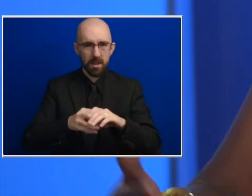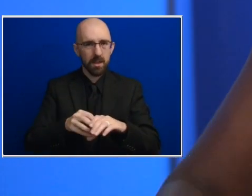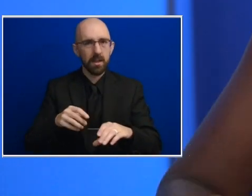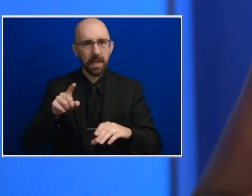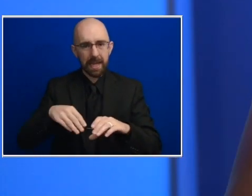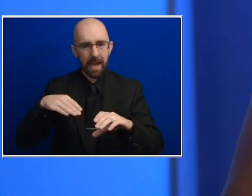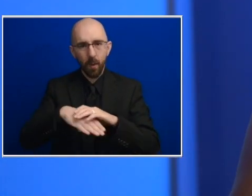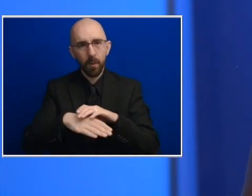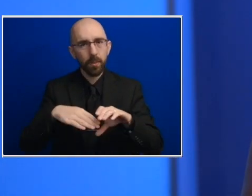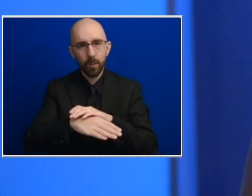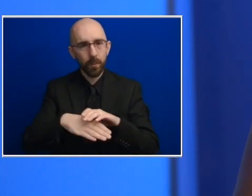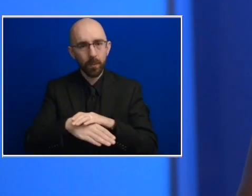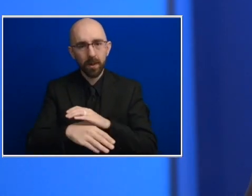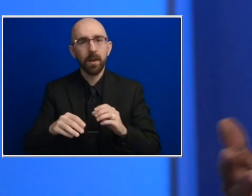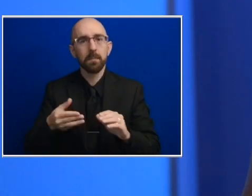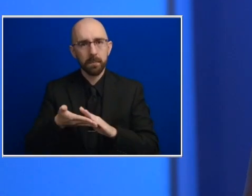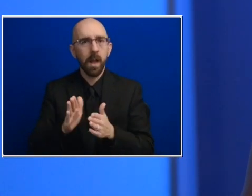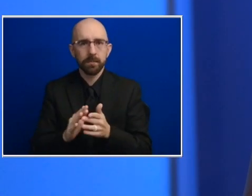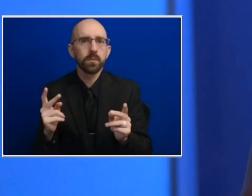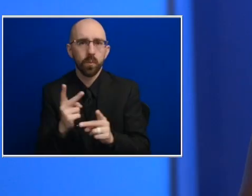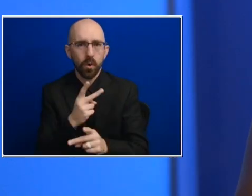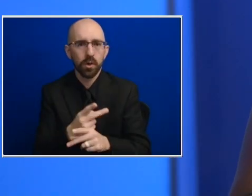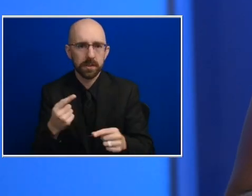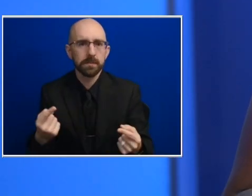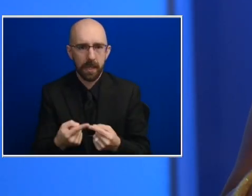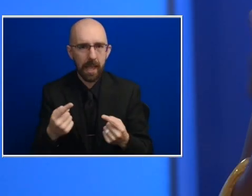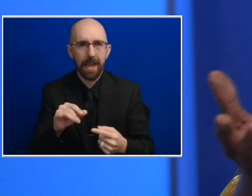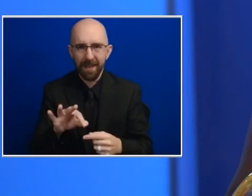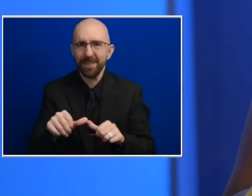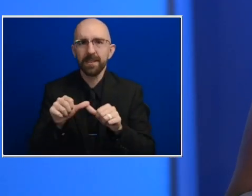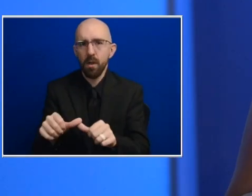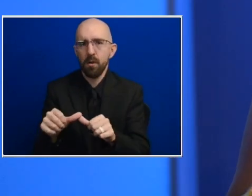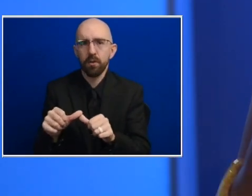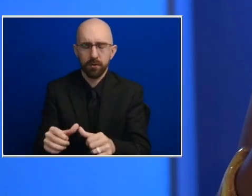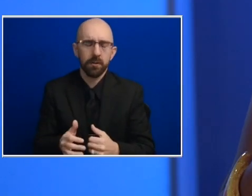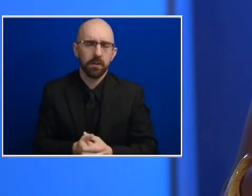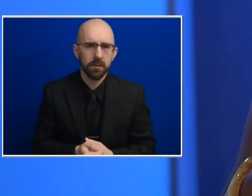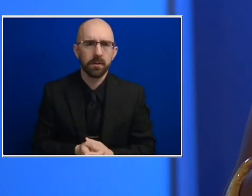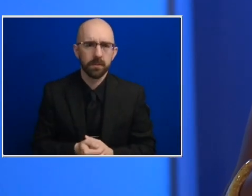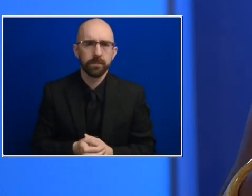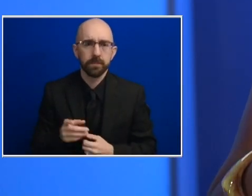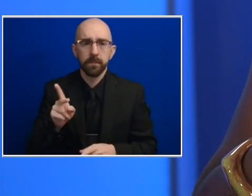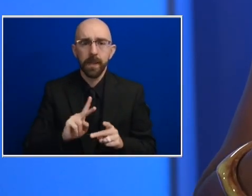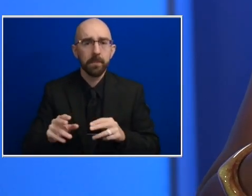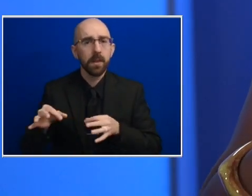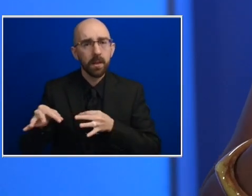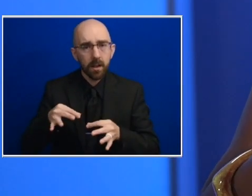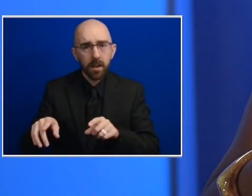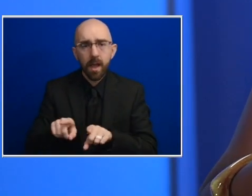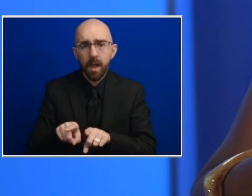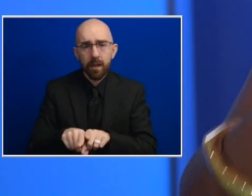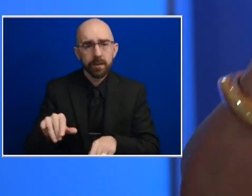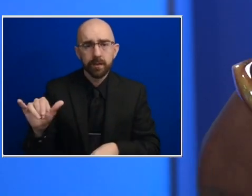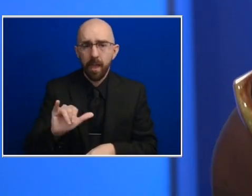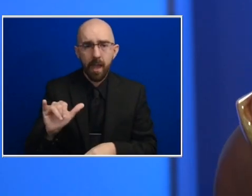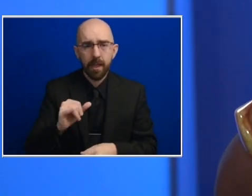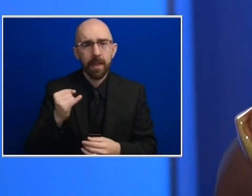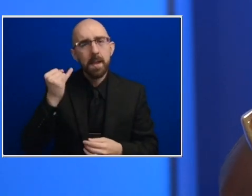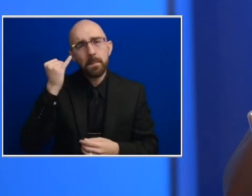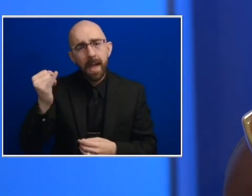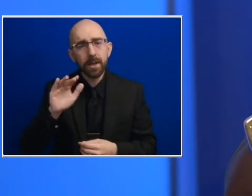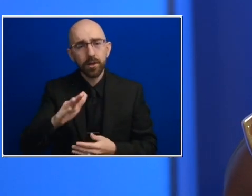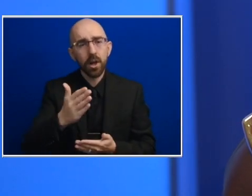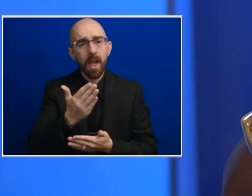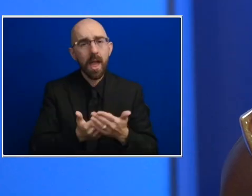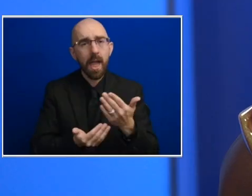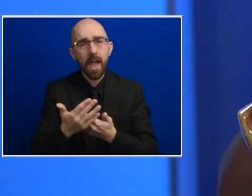worse the pain becomes. And that pain, sometimes a lot of people describe it as, it's like, imagine putting your hand